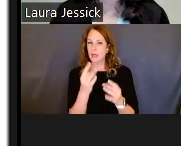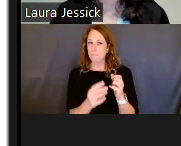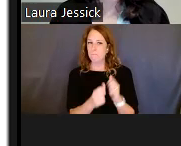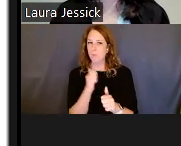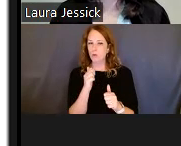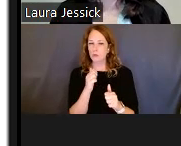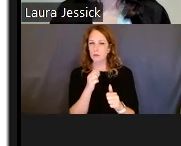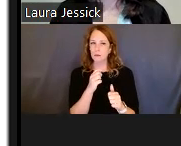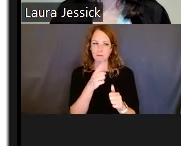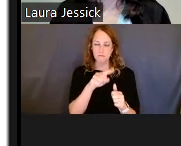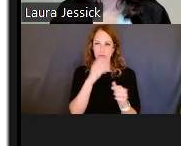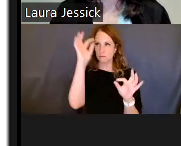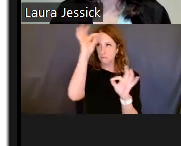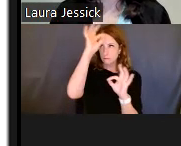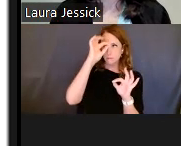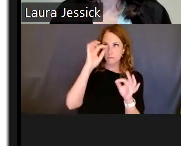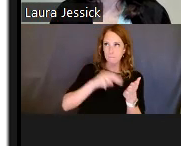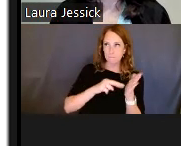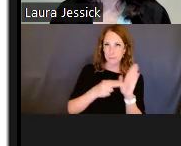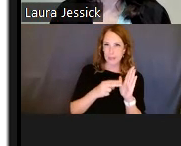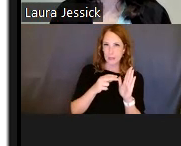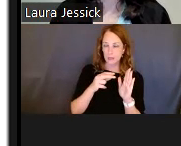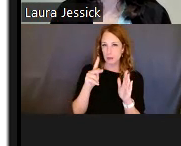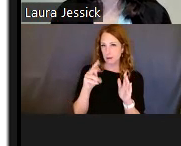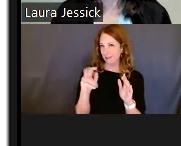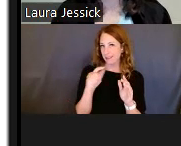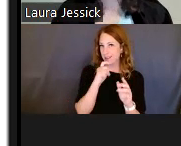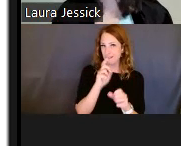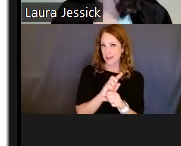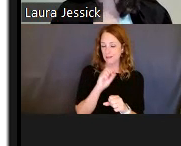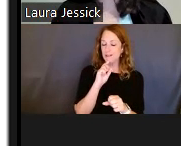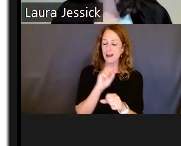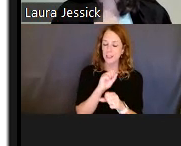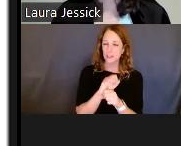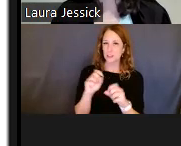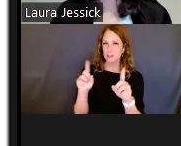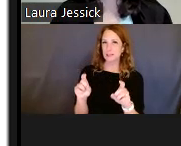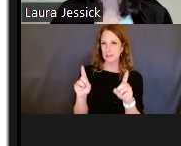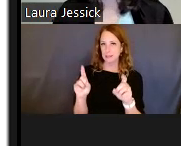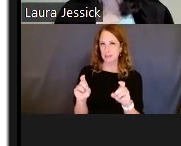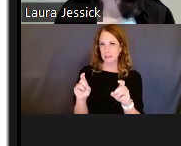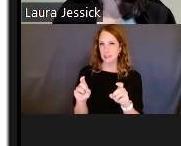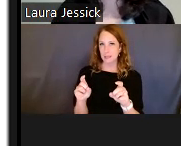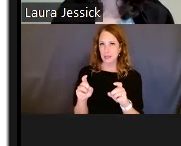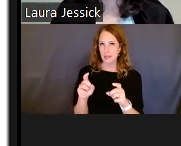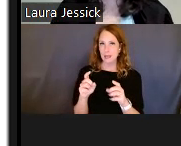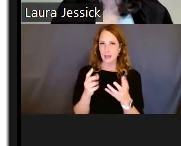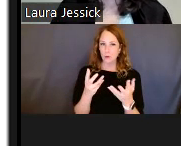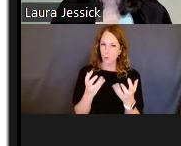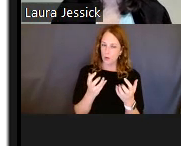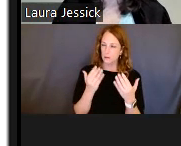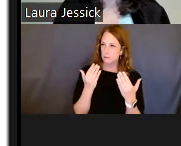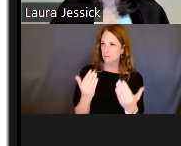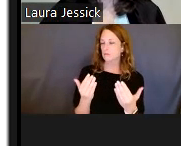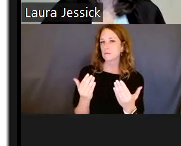are unaware of what it meant and unaware that it meant their kit wasn't tested, and actually do choose to re-engage with the system and have their